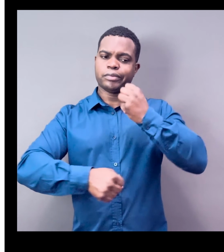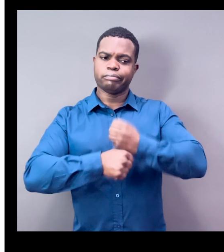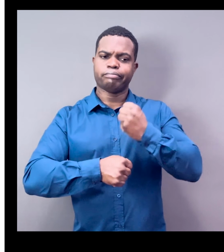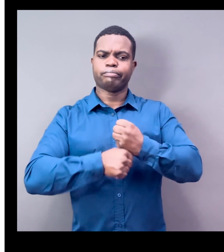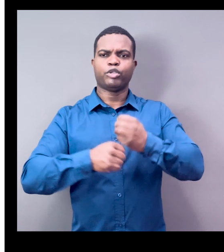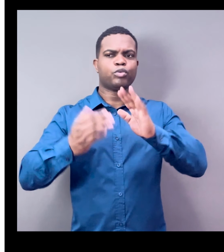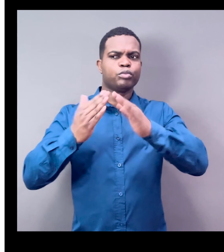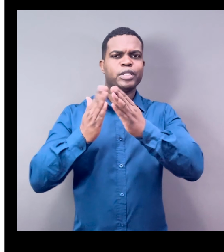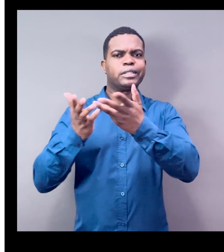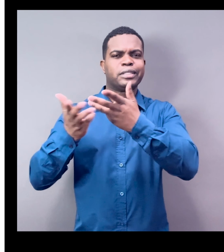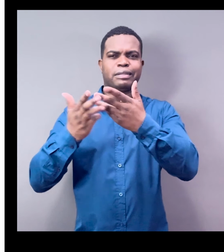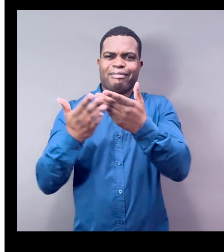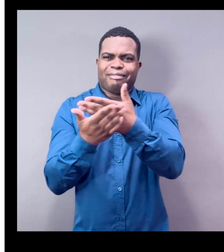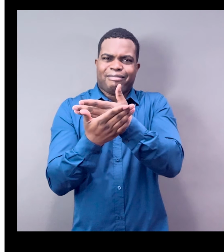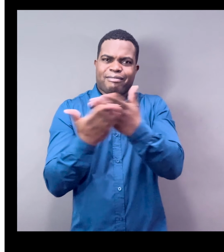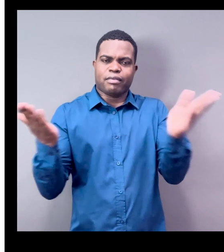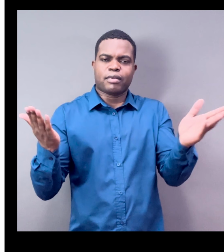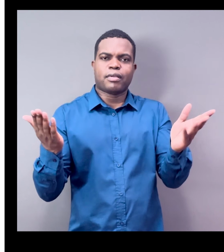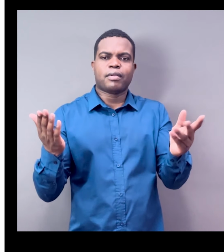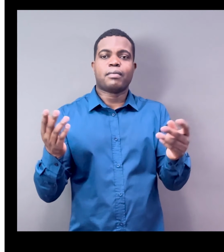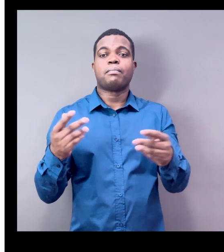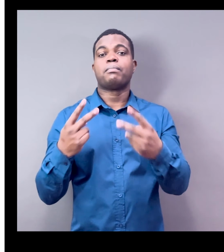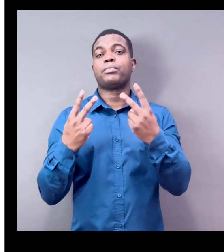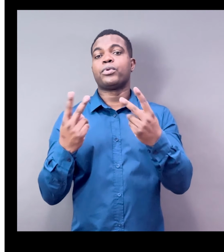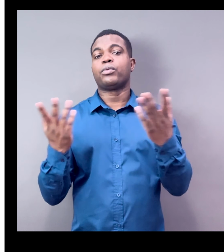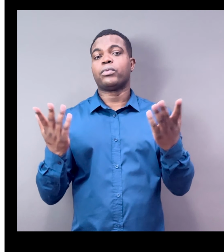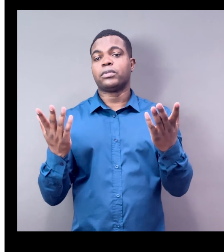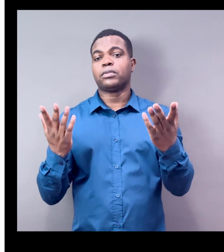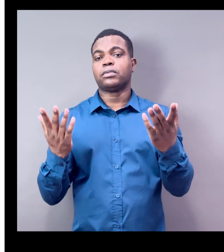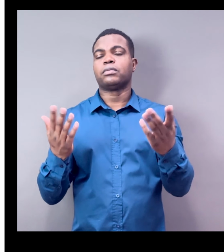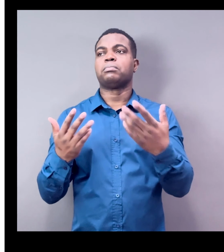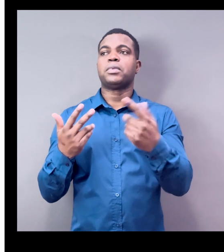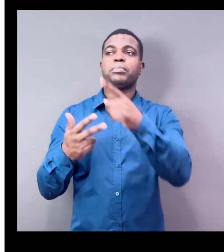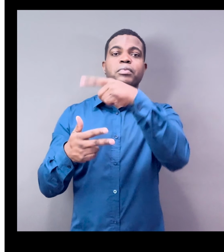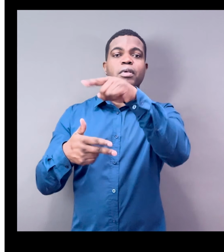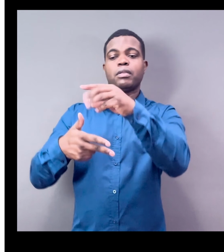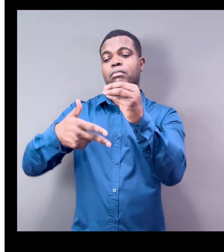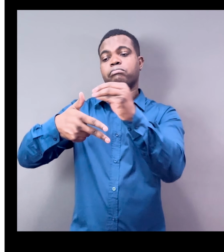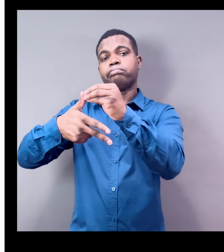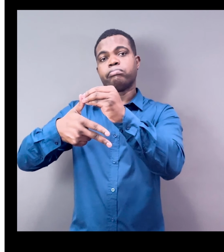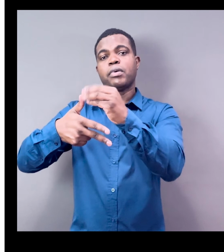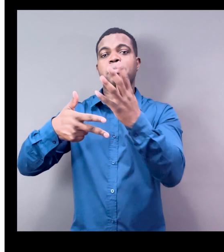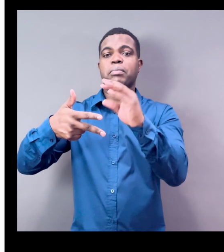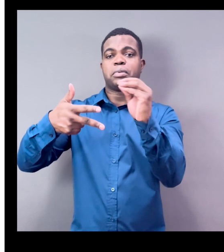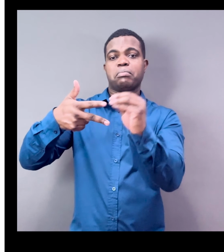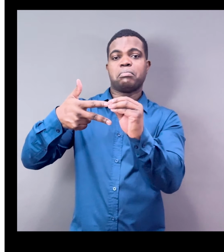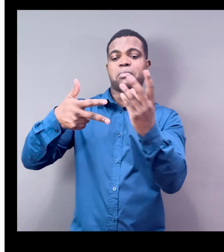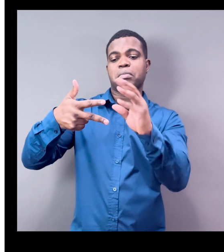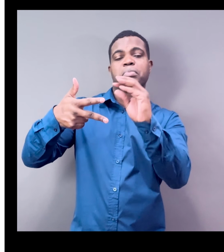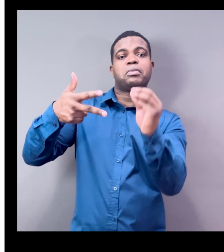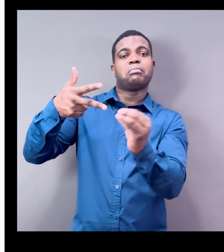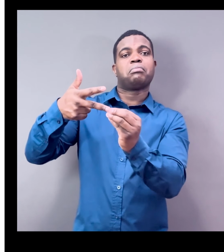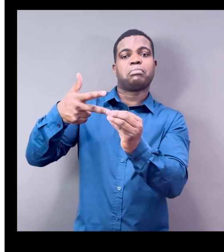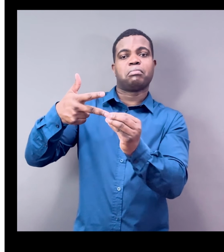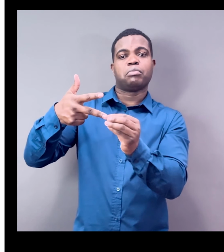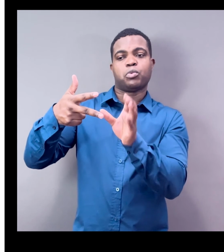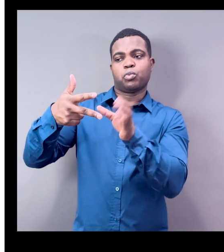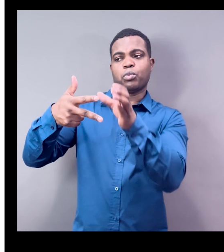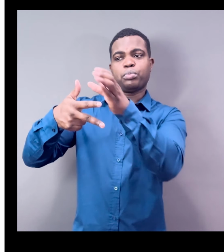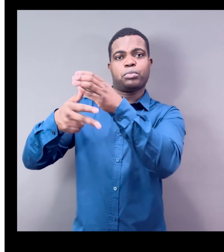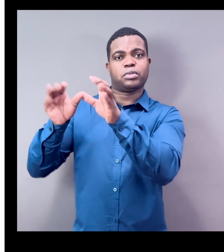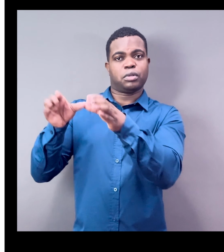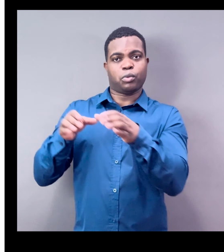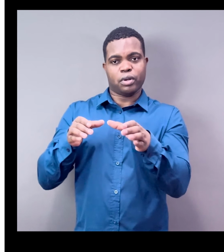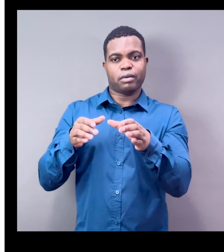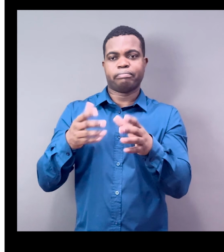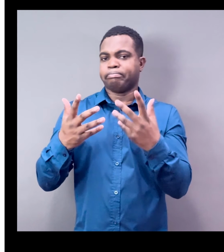engagement efforts you want to carry out. They could belong to the category of primary stakeholders, secondary stakeholders, or